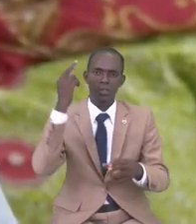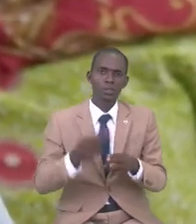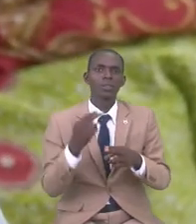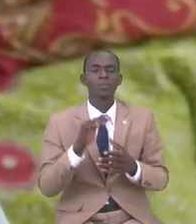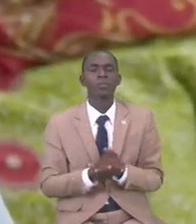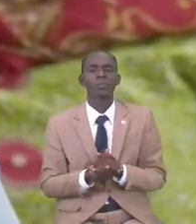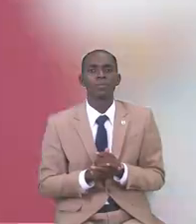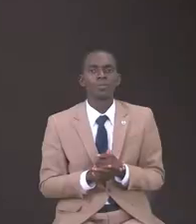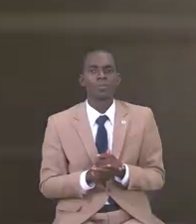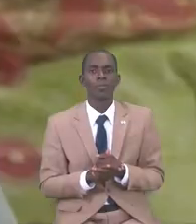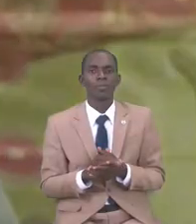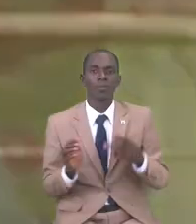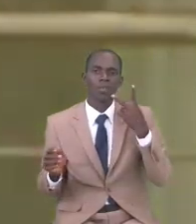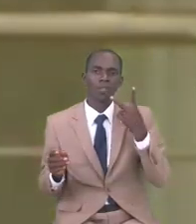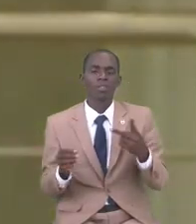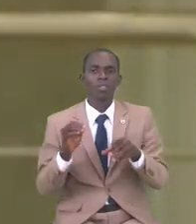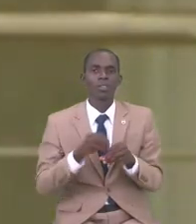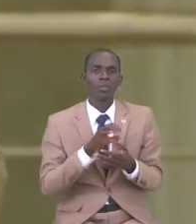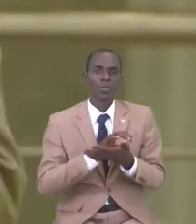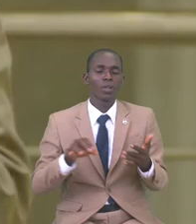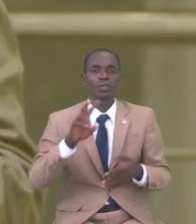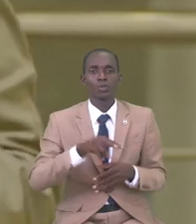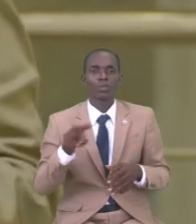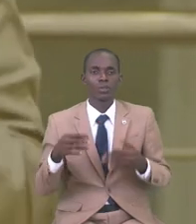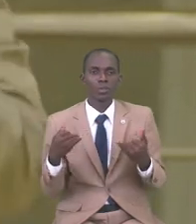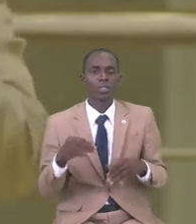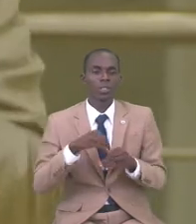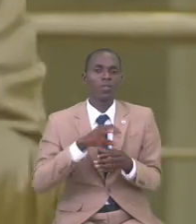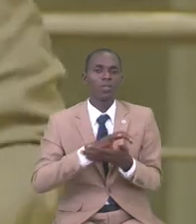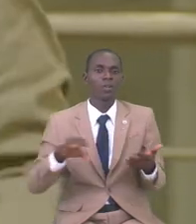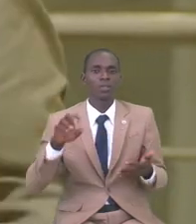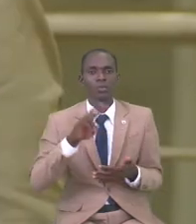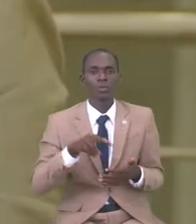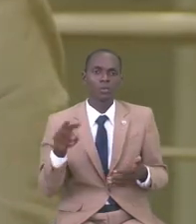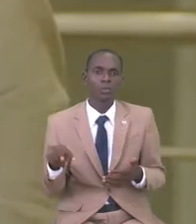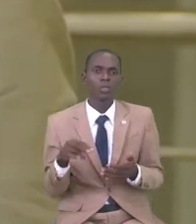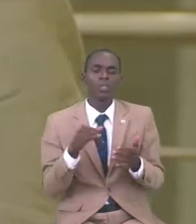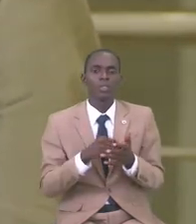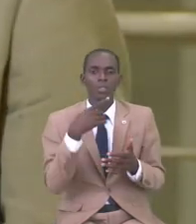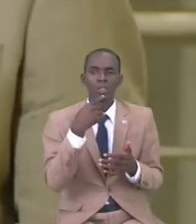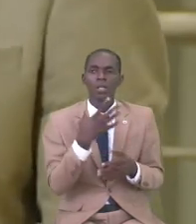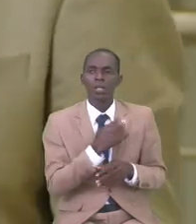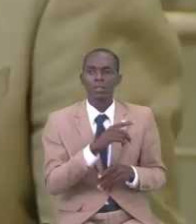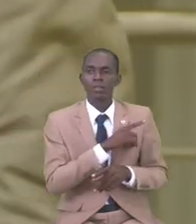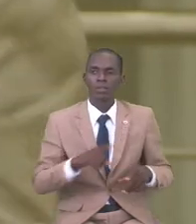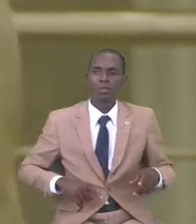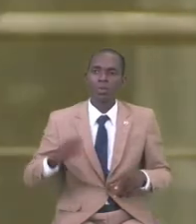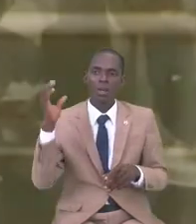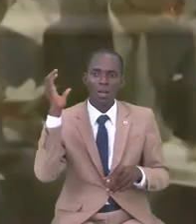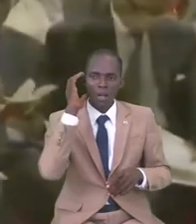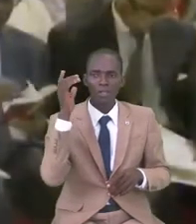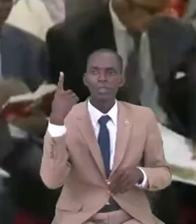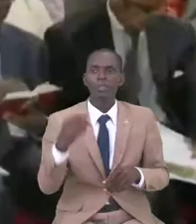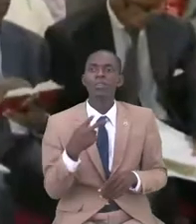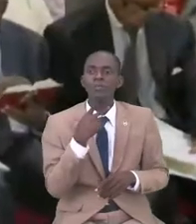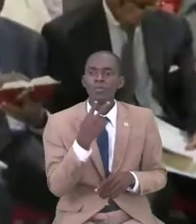Hey, look at this. Look at verse 22 now. In verse 22, it says, and the Lord heard the